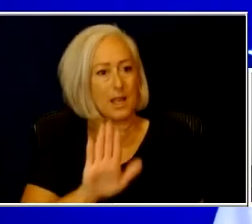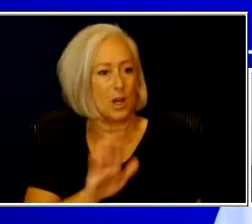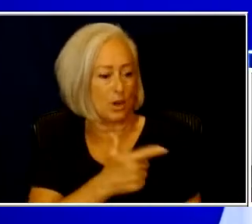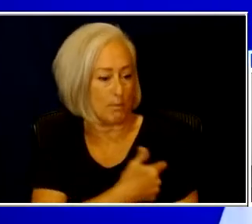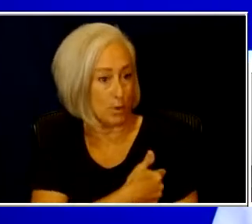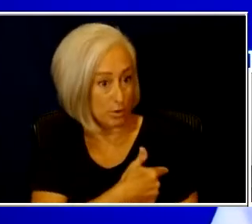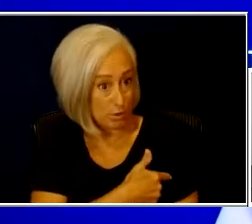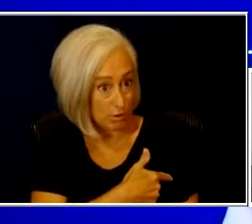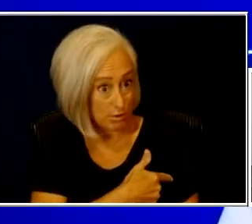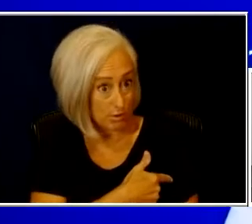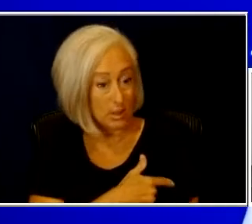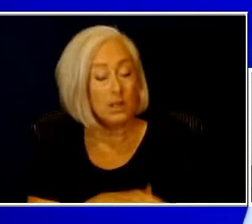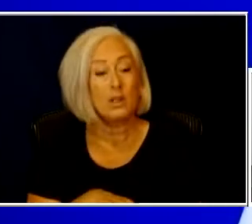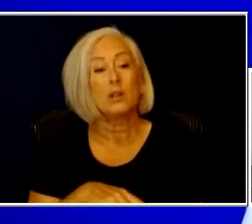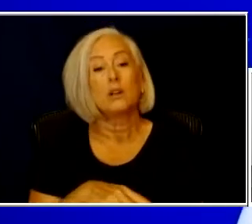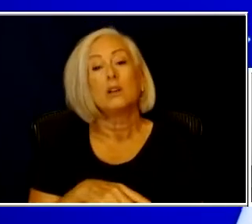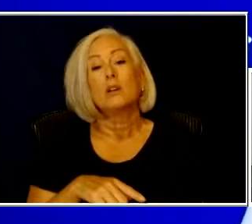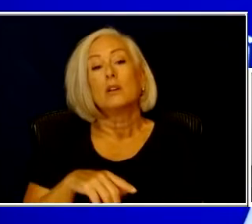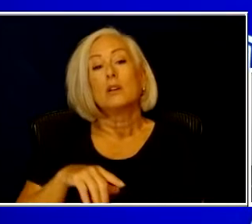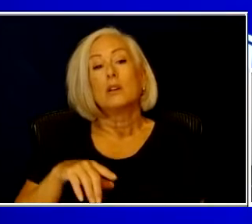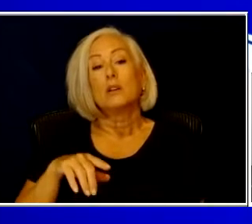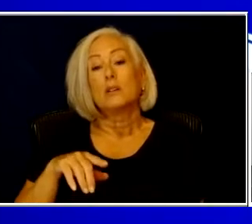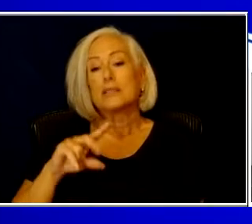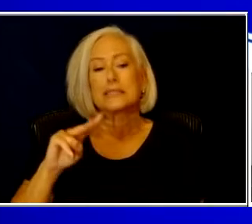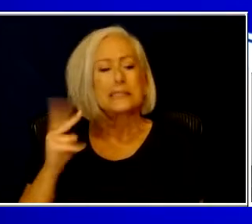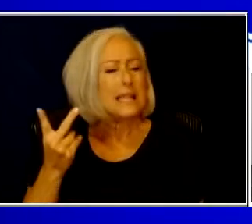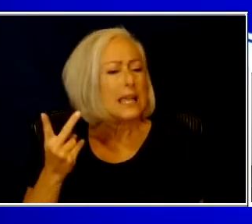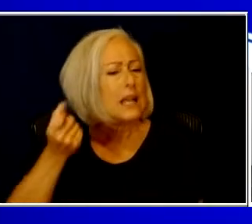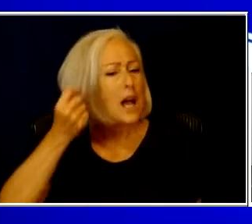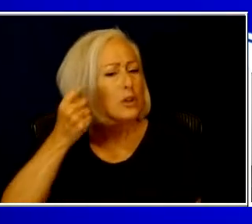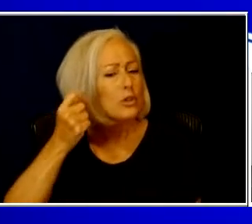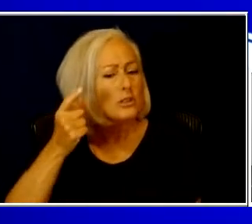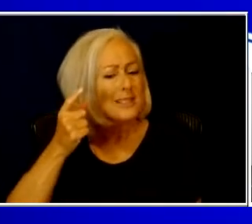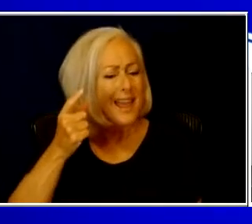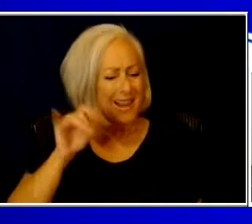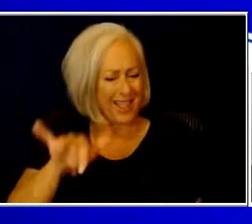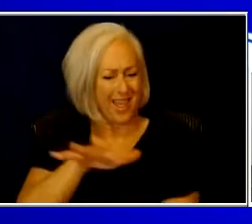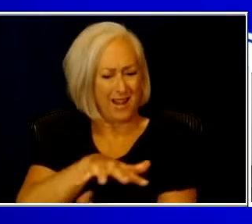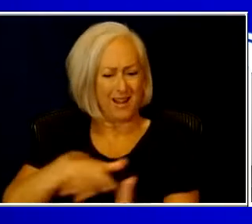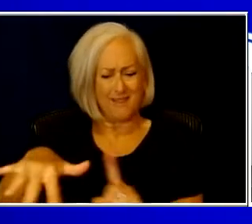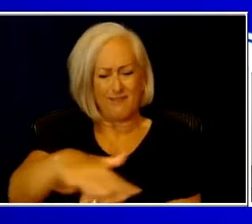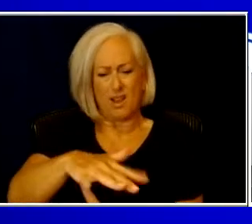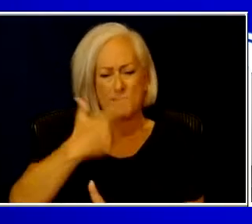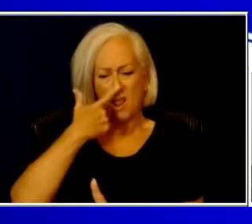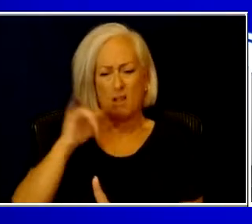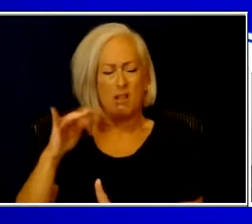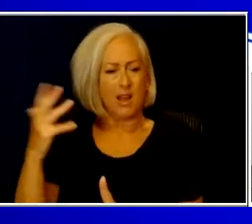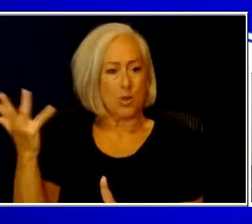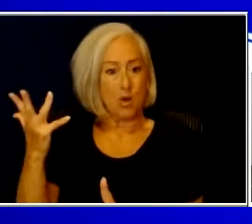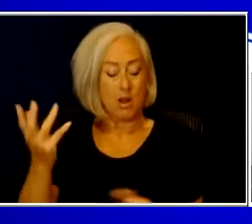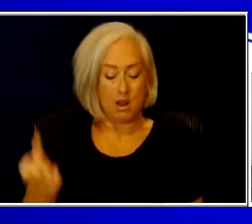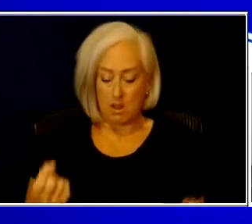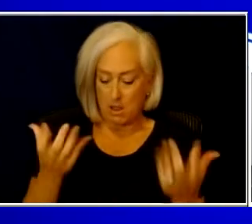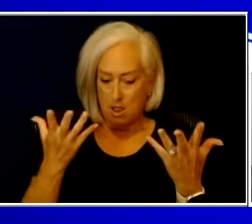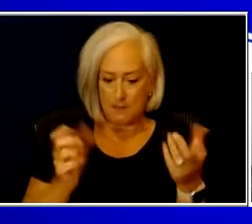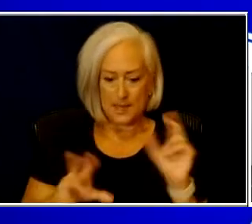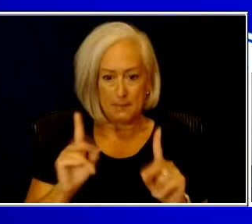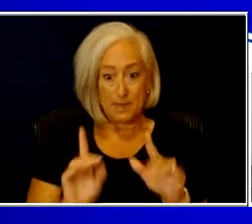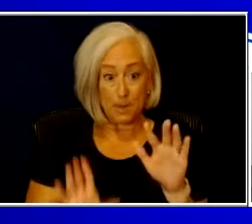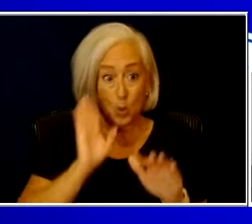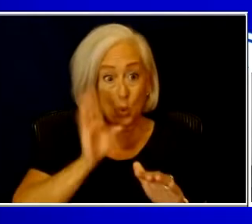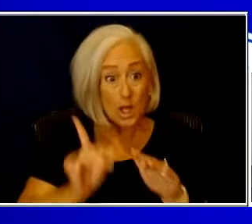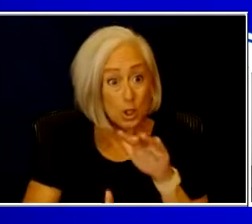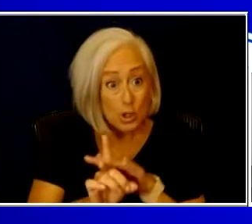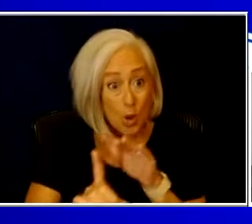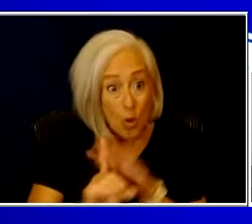thing is just understand the context and that environment that you're going to, how many people are going to be there. Is it going to be outdoors